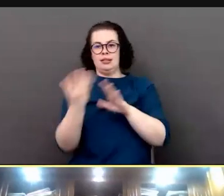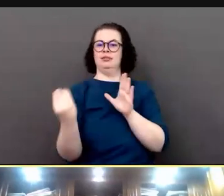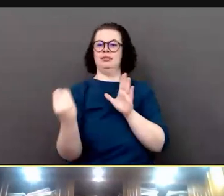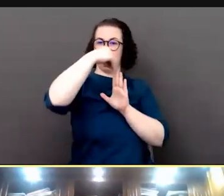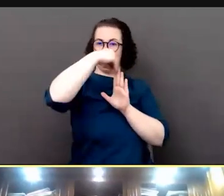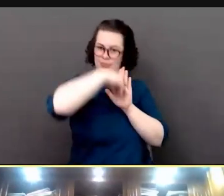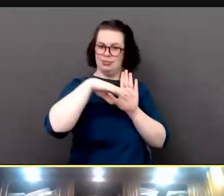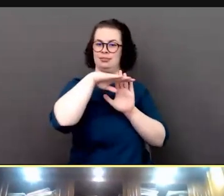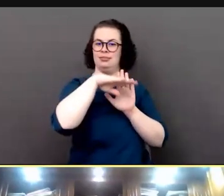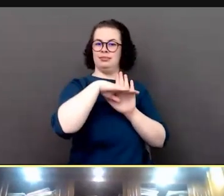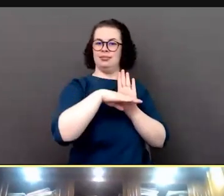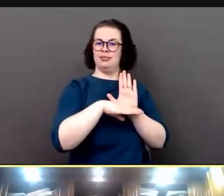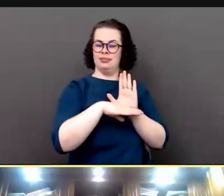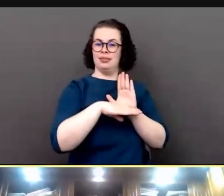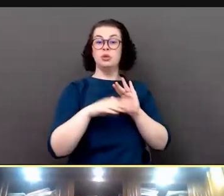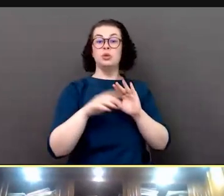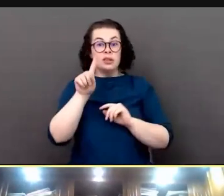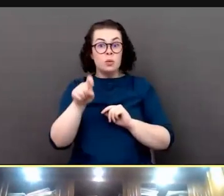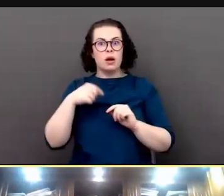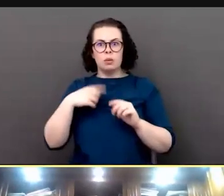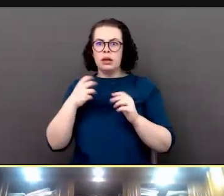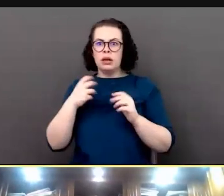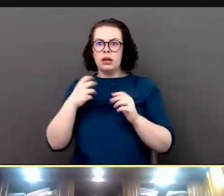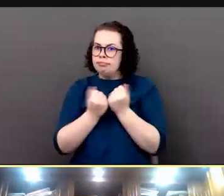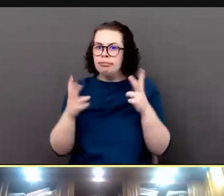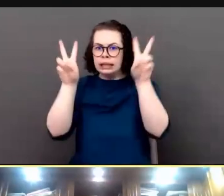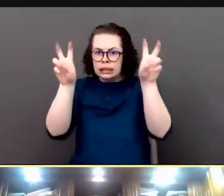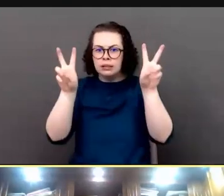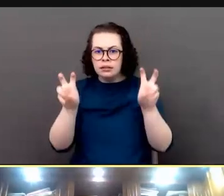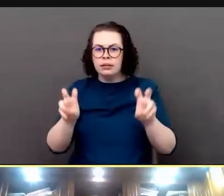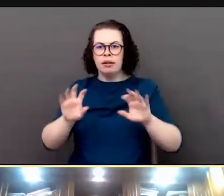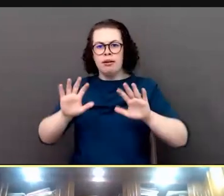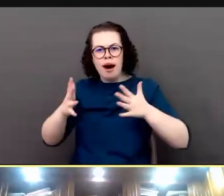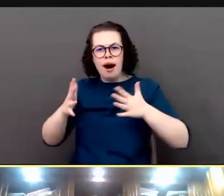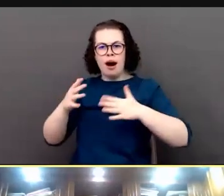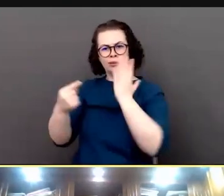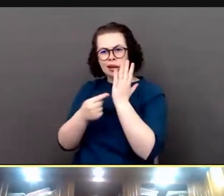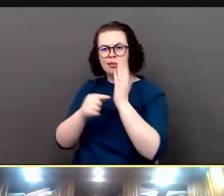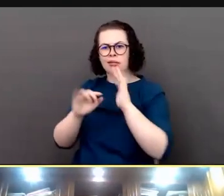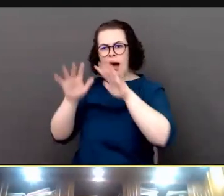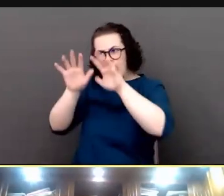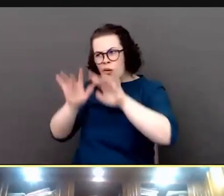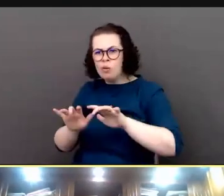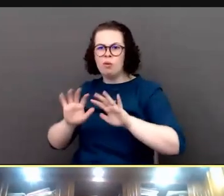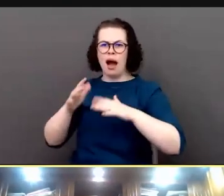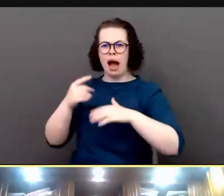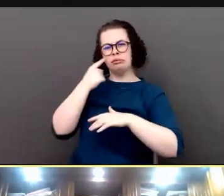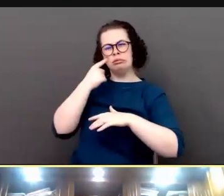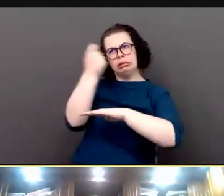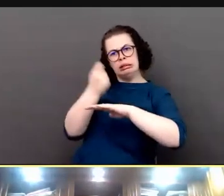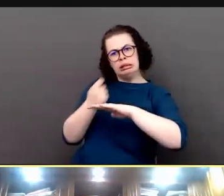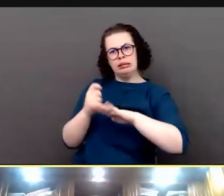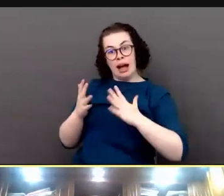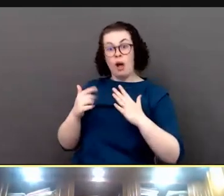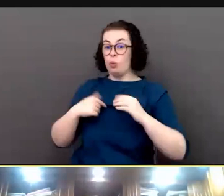set of requirements for different types of buildings, processes, and uses of those buildings.